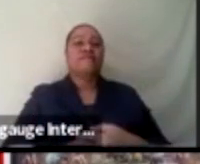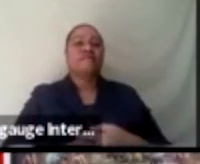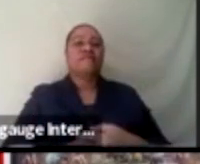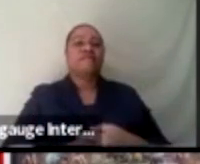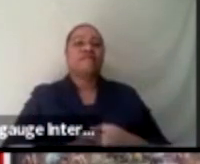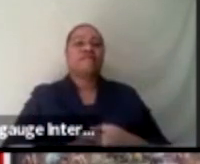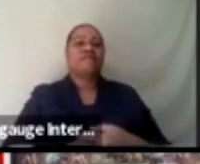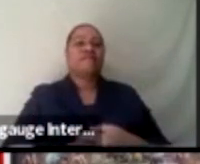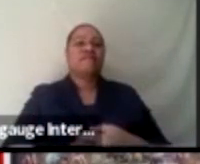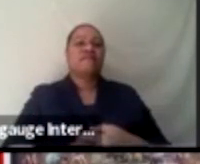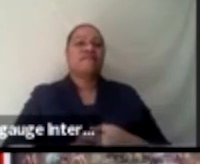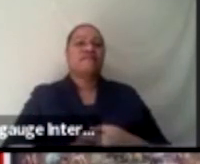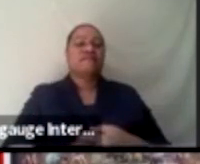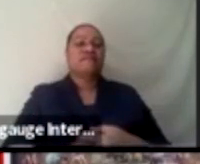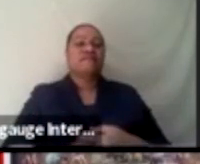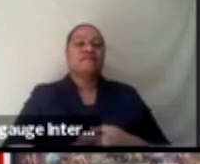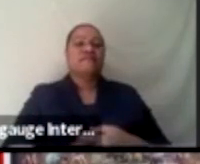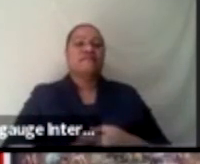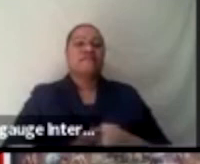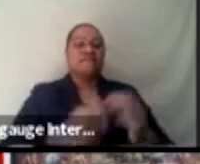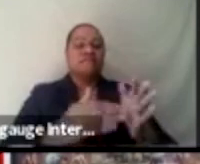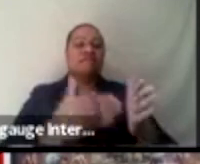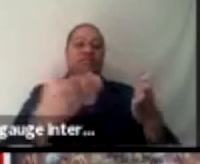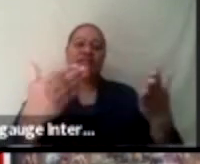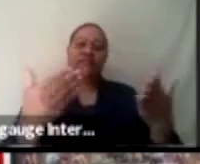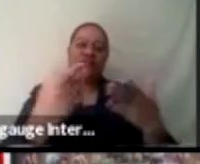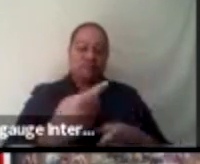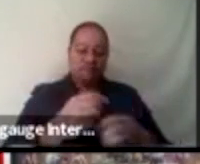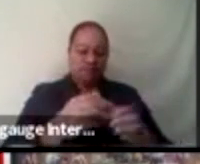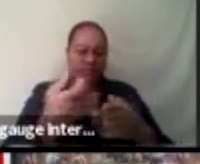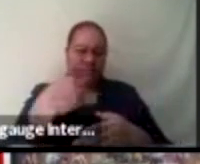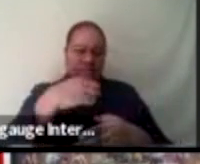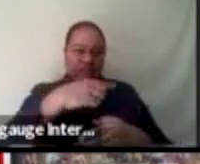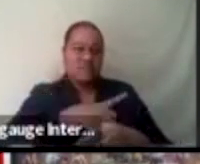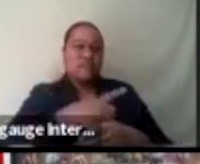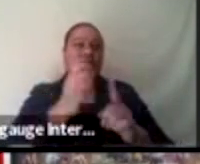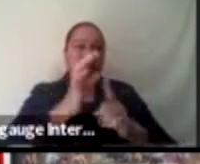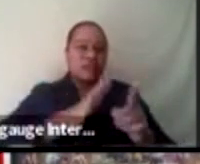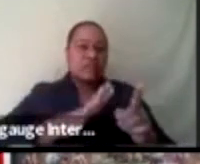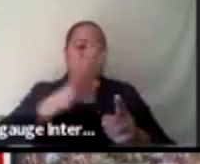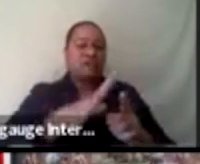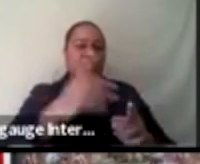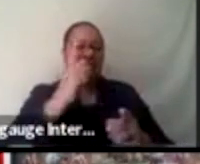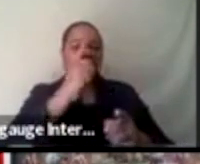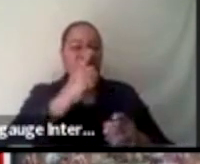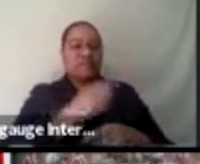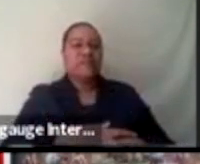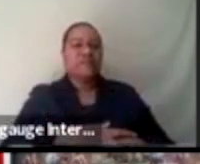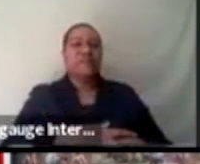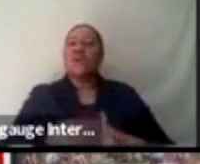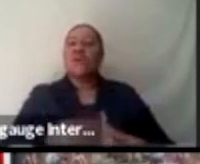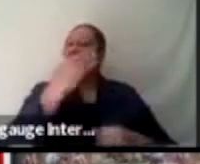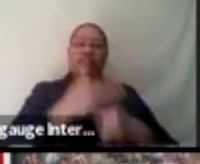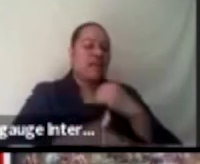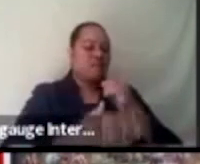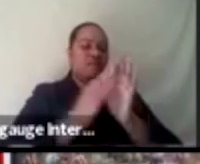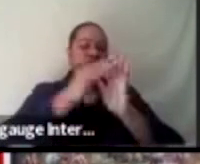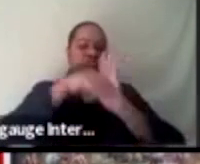Our Pacific peoples expect this of us. I will not let them down.